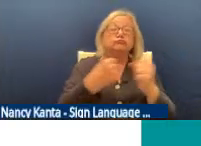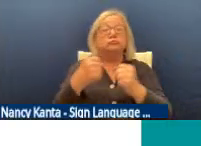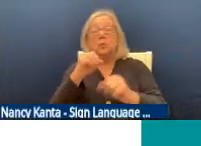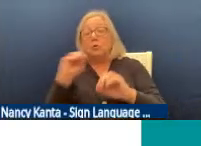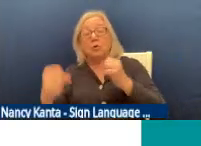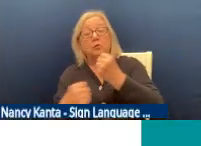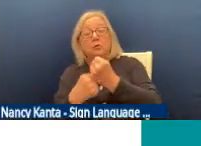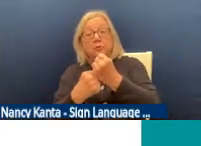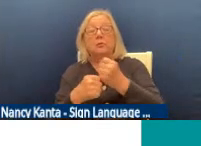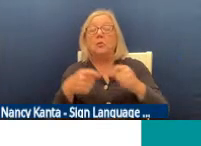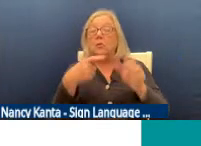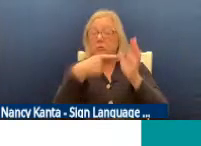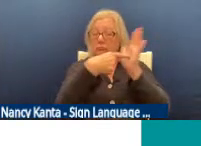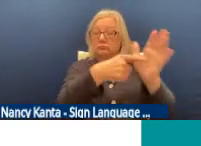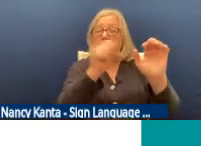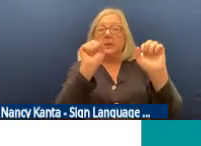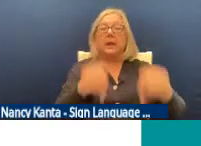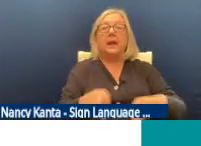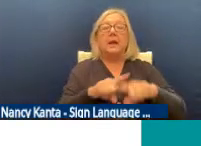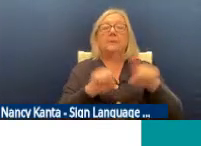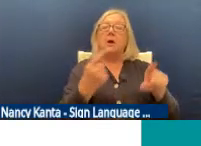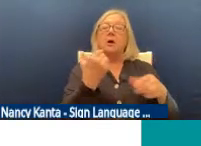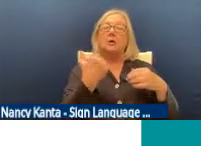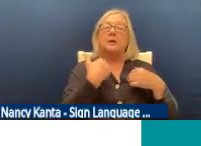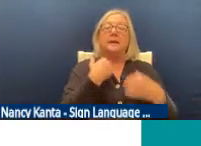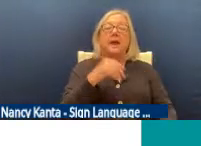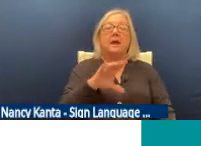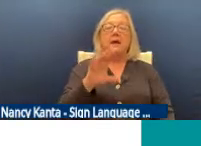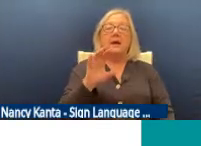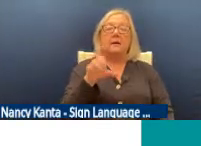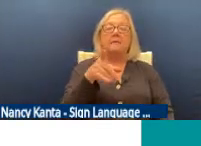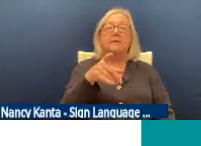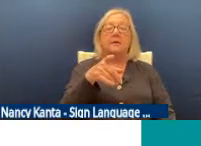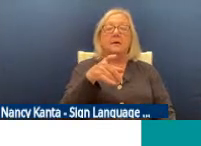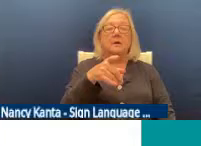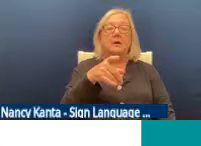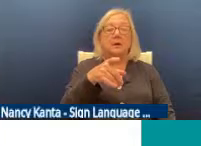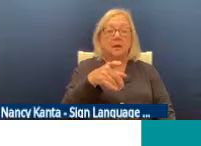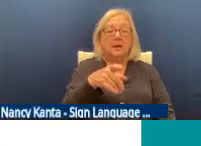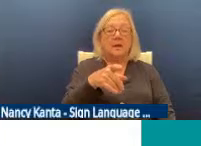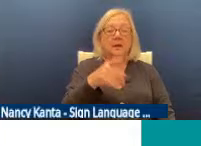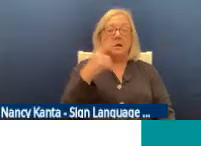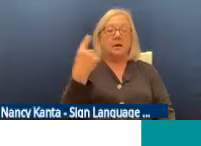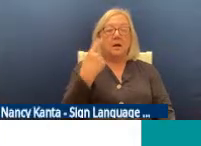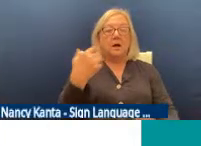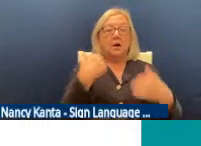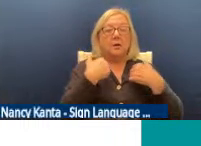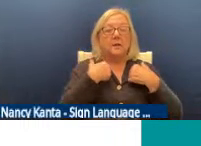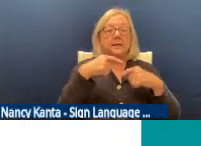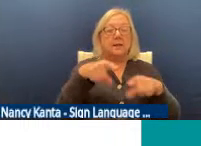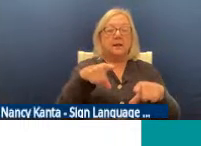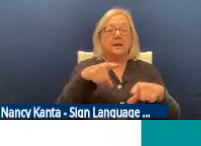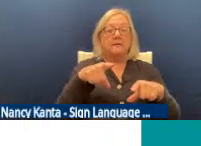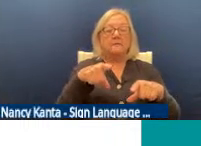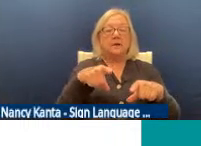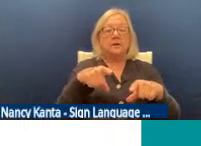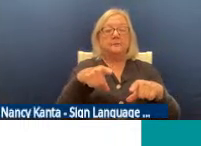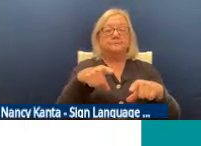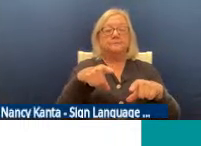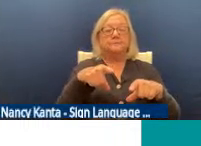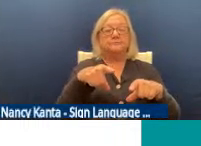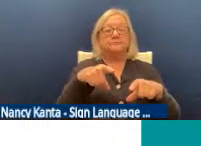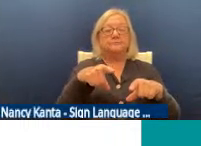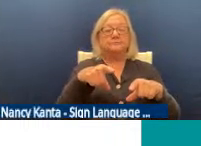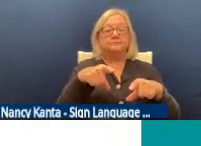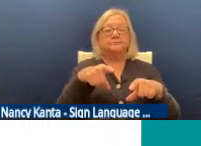their FTA model that they run, which is called the Simplified Trips on Projects, a STOPS model. And this